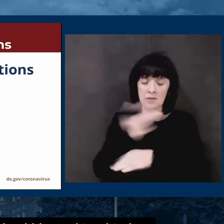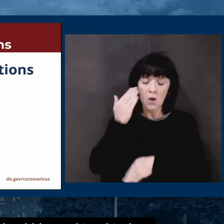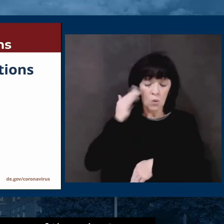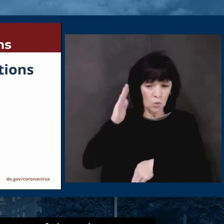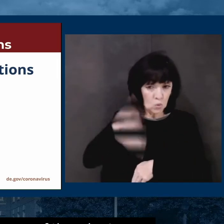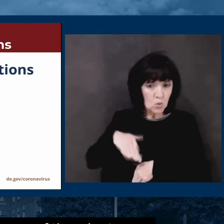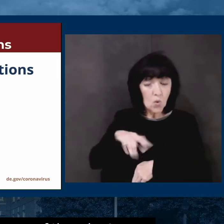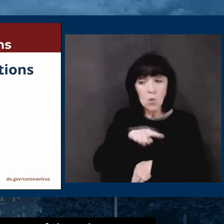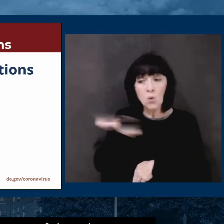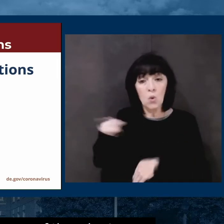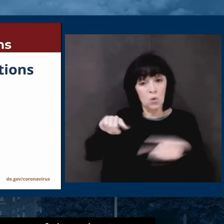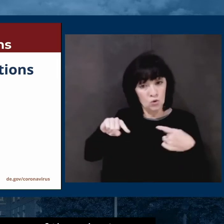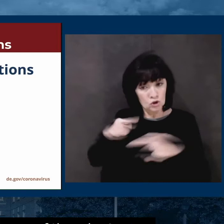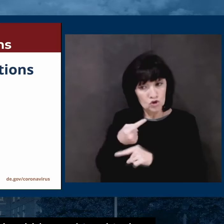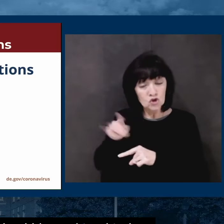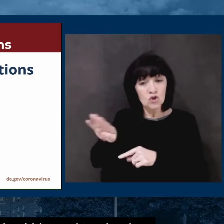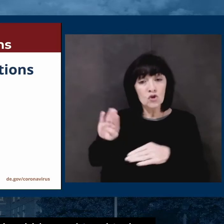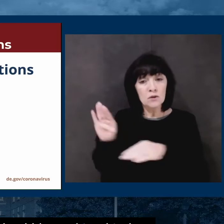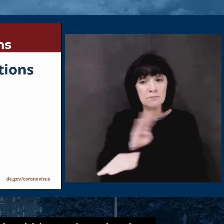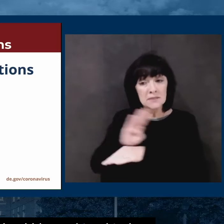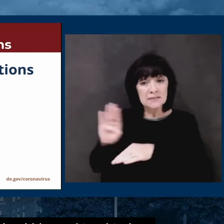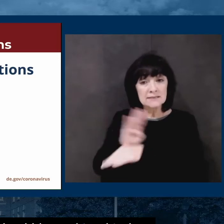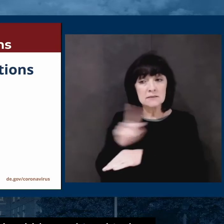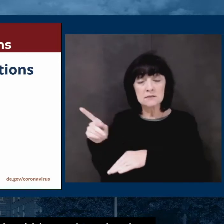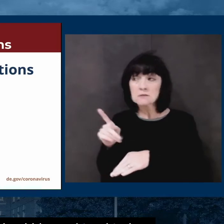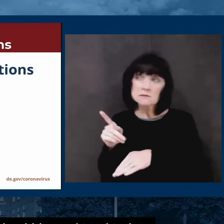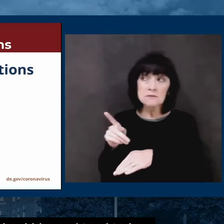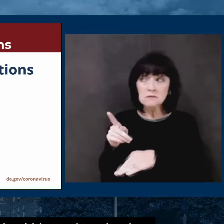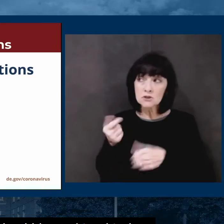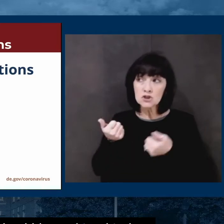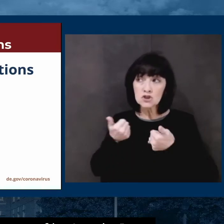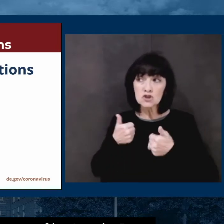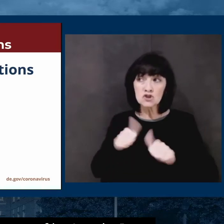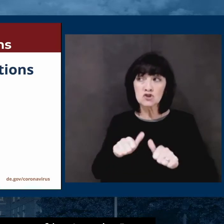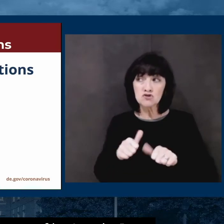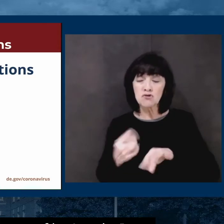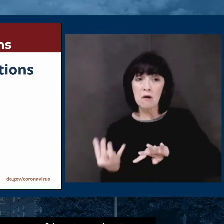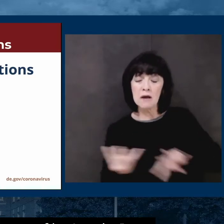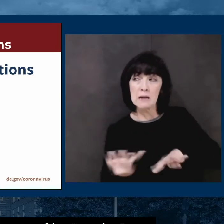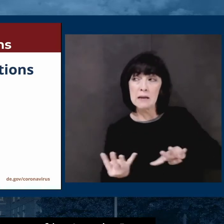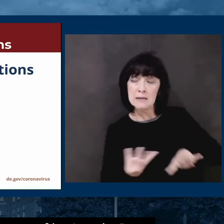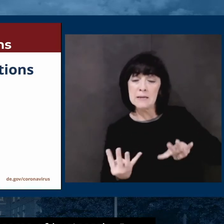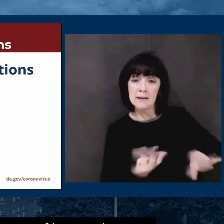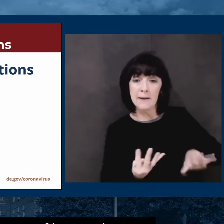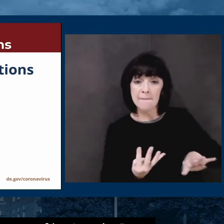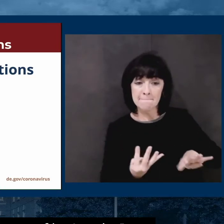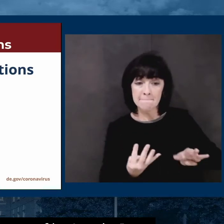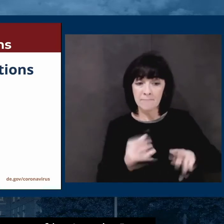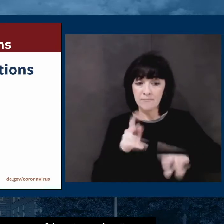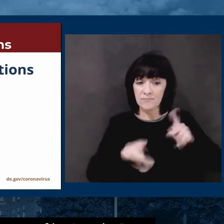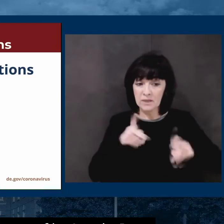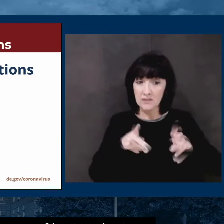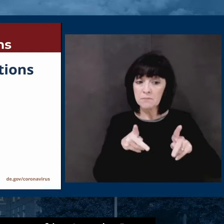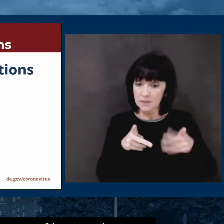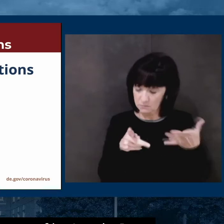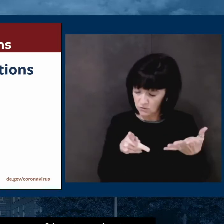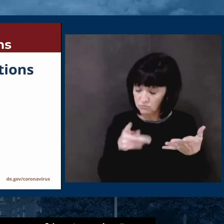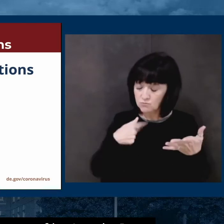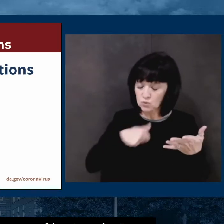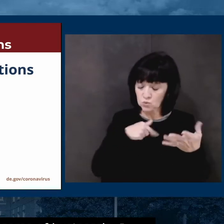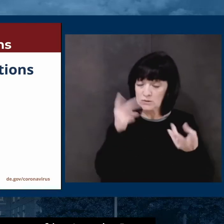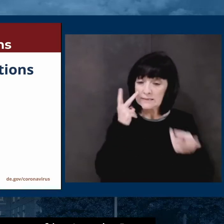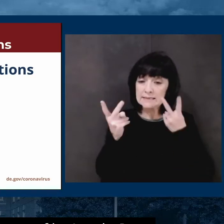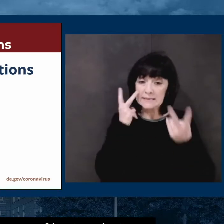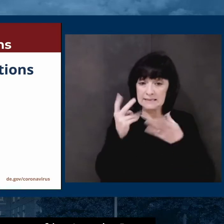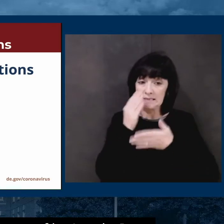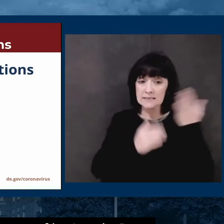hard and they're working to do everything they can. And maybe they just try and sneak a few people in the door. We've seen that snowball in a couple of places, and it just